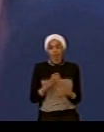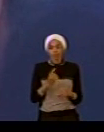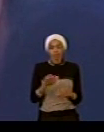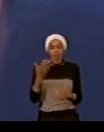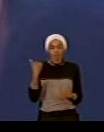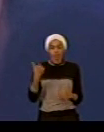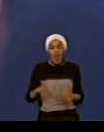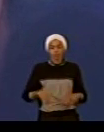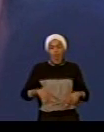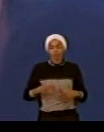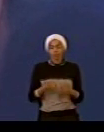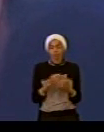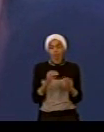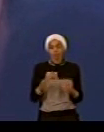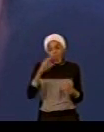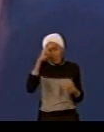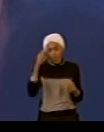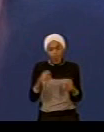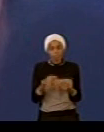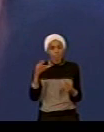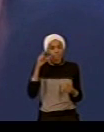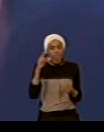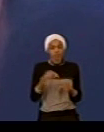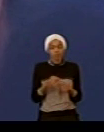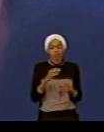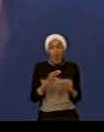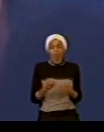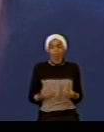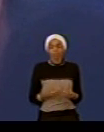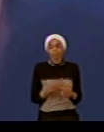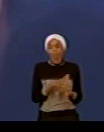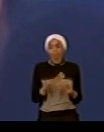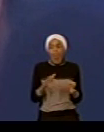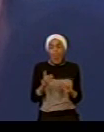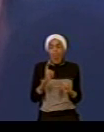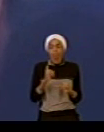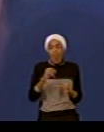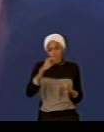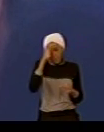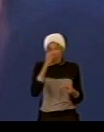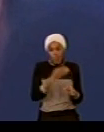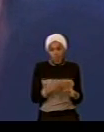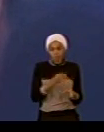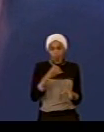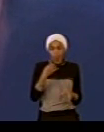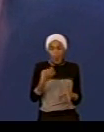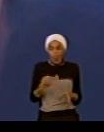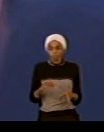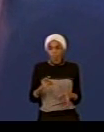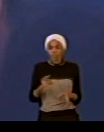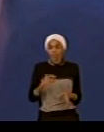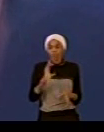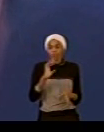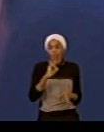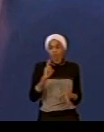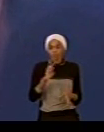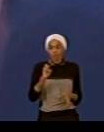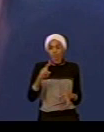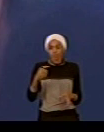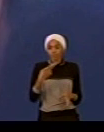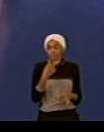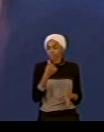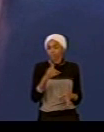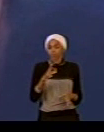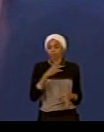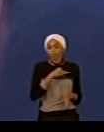with his brethren, and the lad was with the sons of Bilhah and with the sons of Zilpah, his father's wives. And Joseph brought